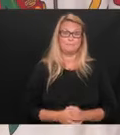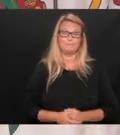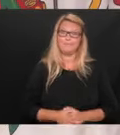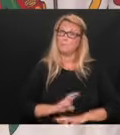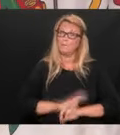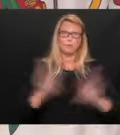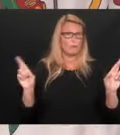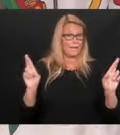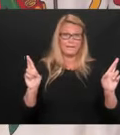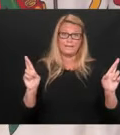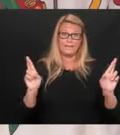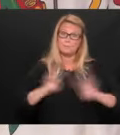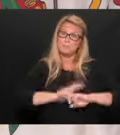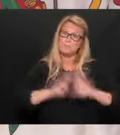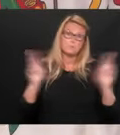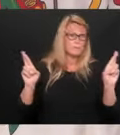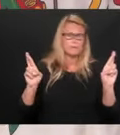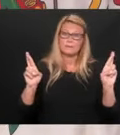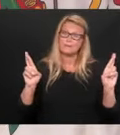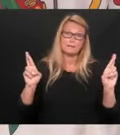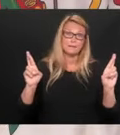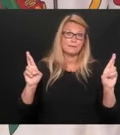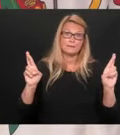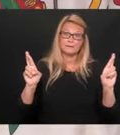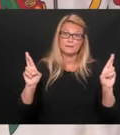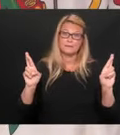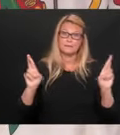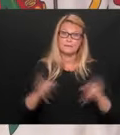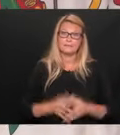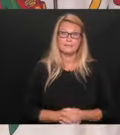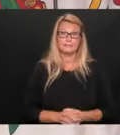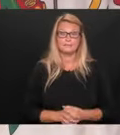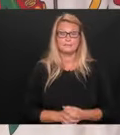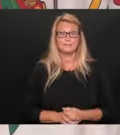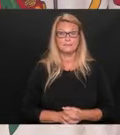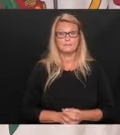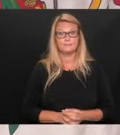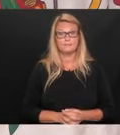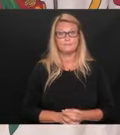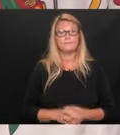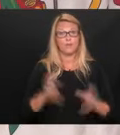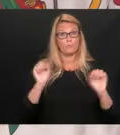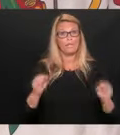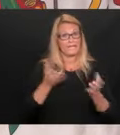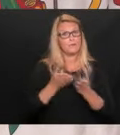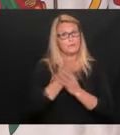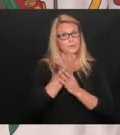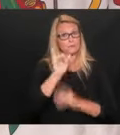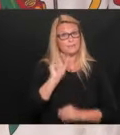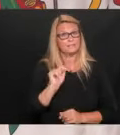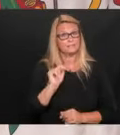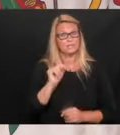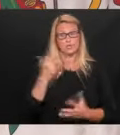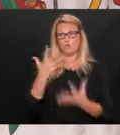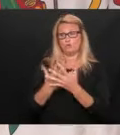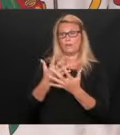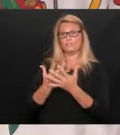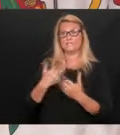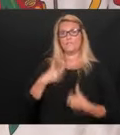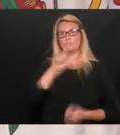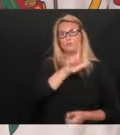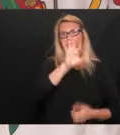little bit, West Virginia. Just absolutely buckle up just a little bit, and we'll get through this. Corrections, we got